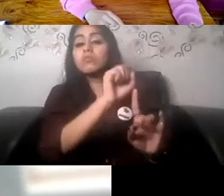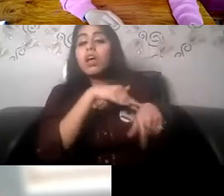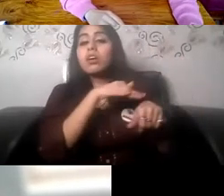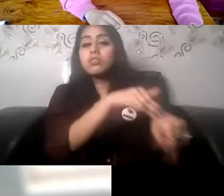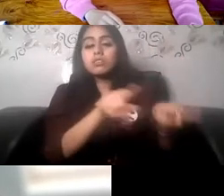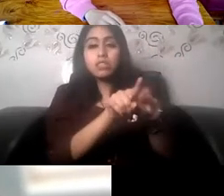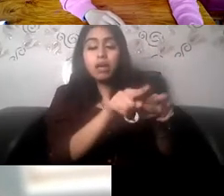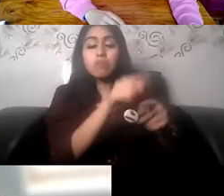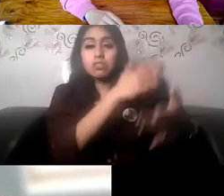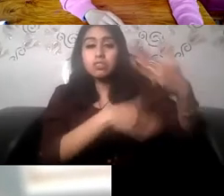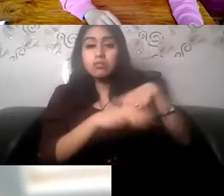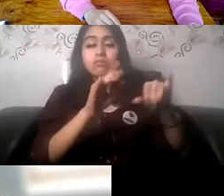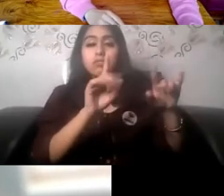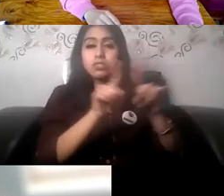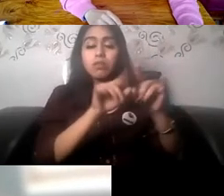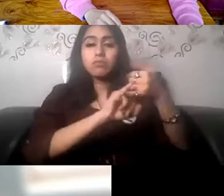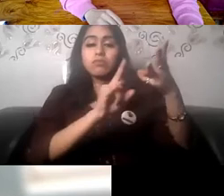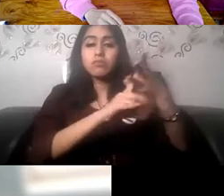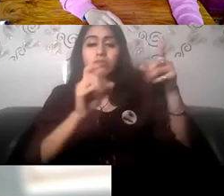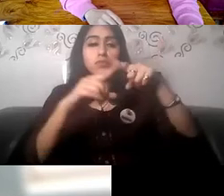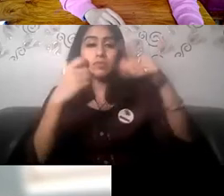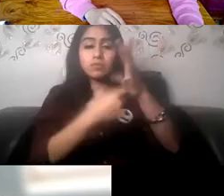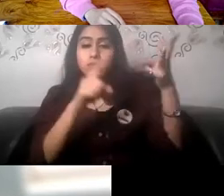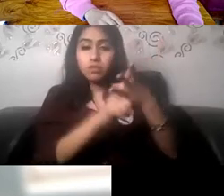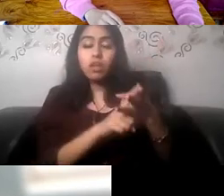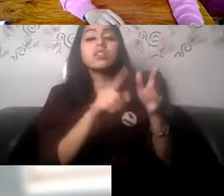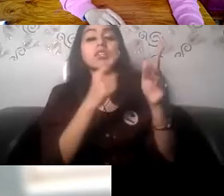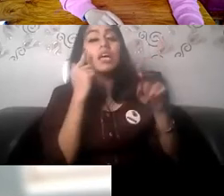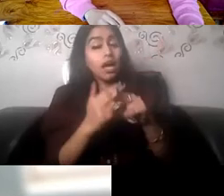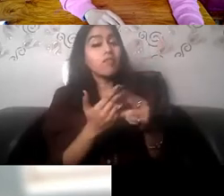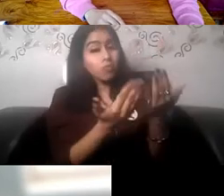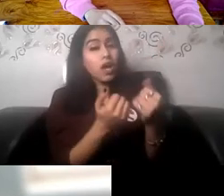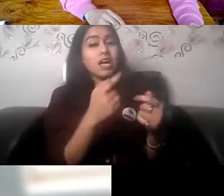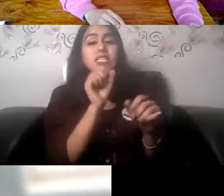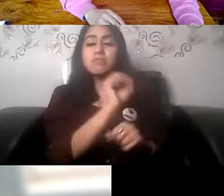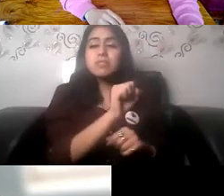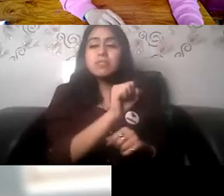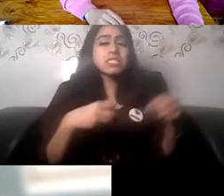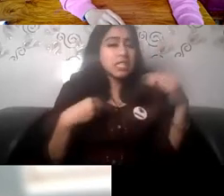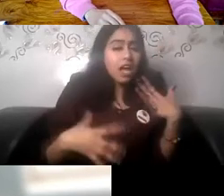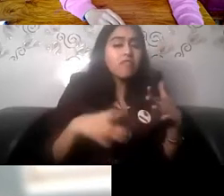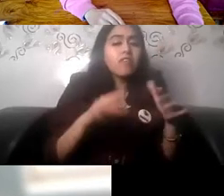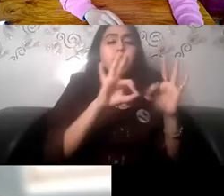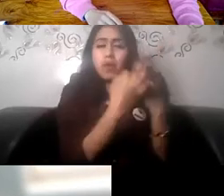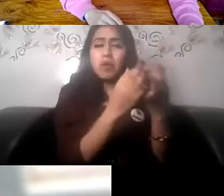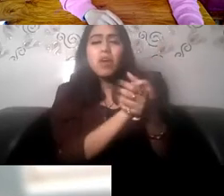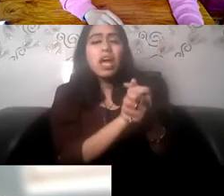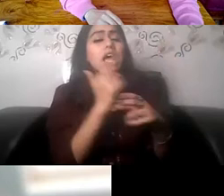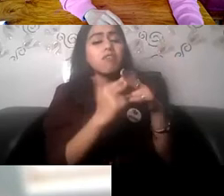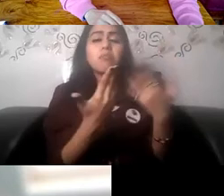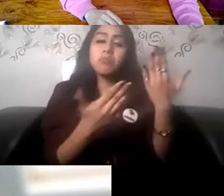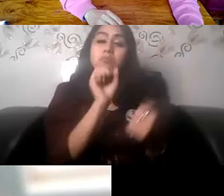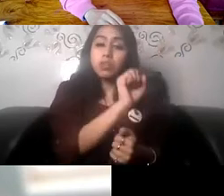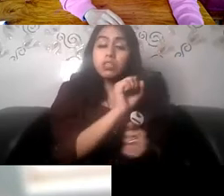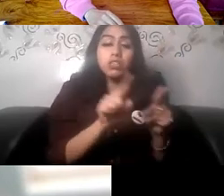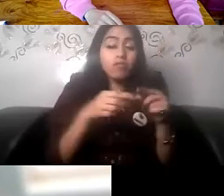of disability and them having their loved ones having suffered or them having suffered, because I do